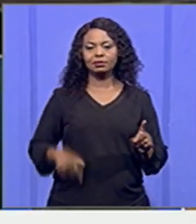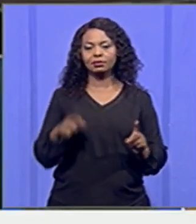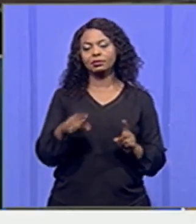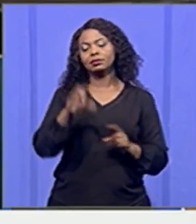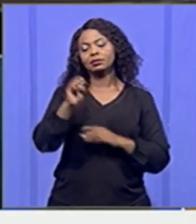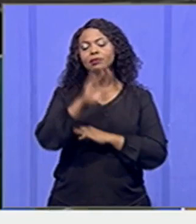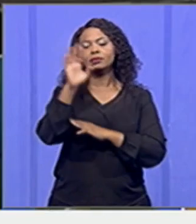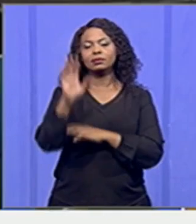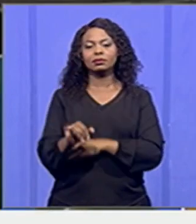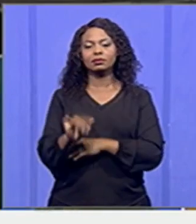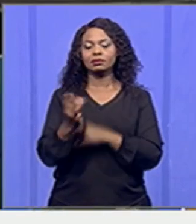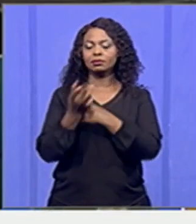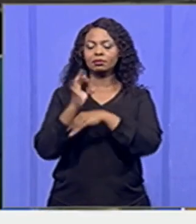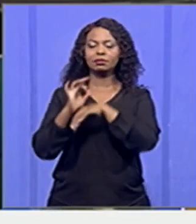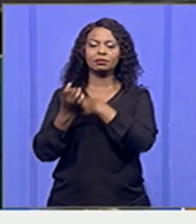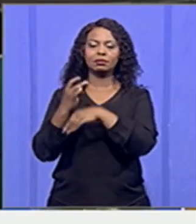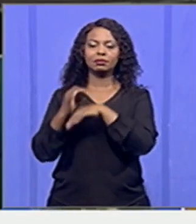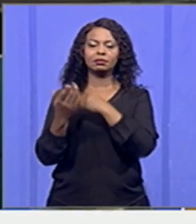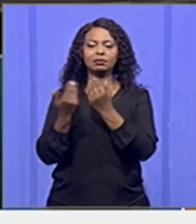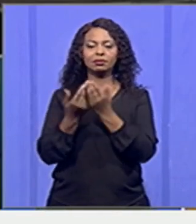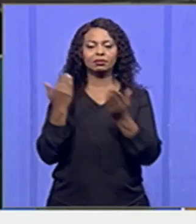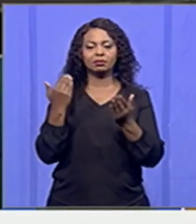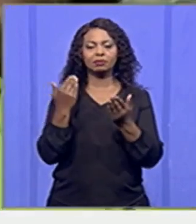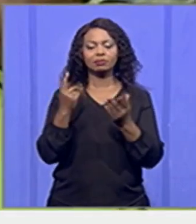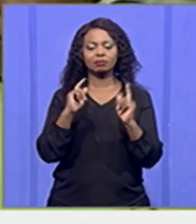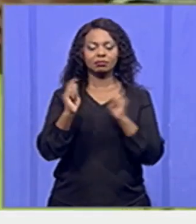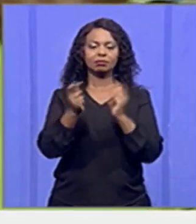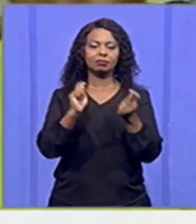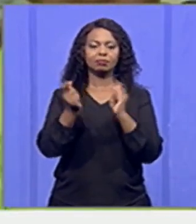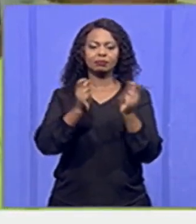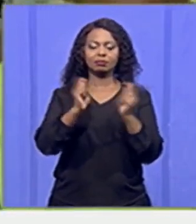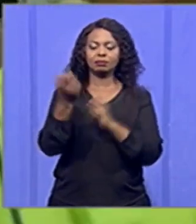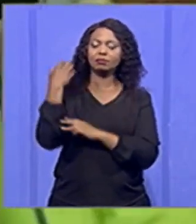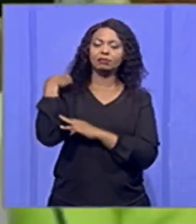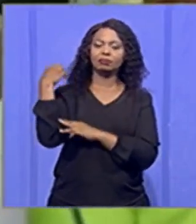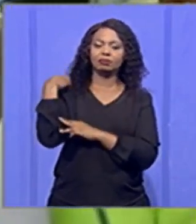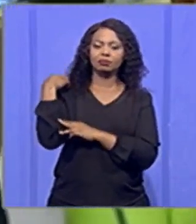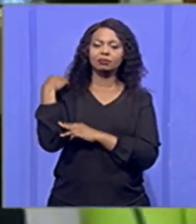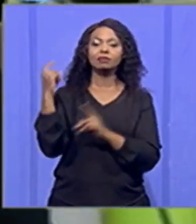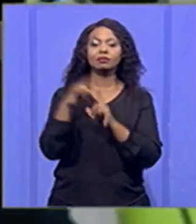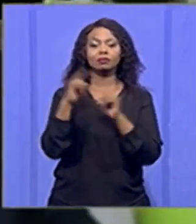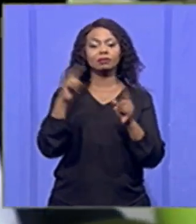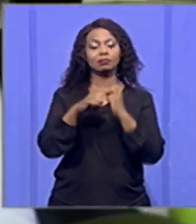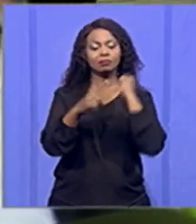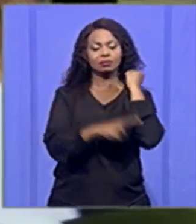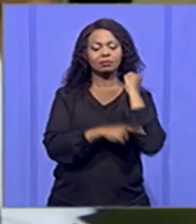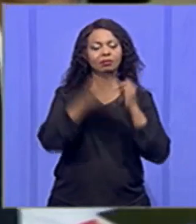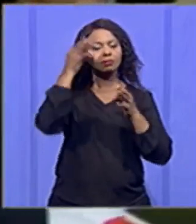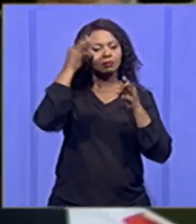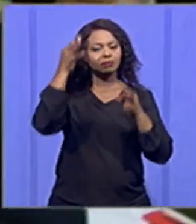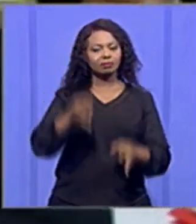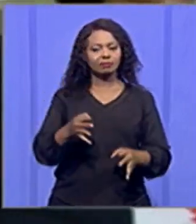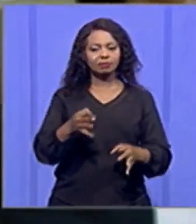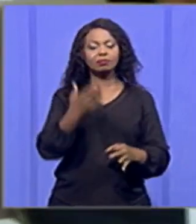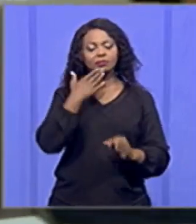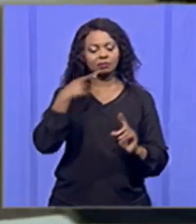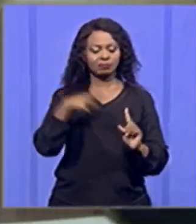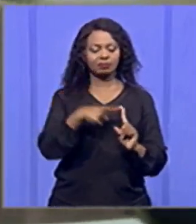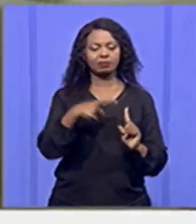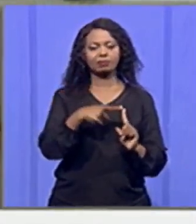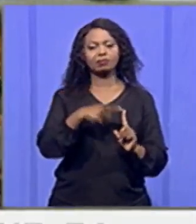ba semphato pele a dira diphetogo mo kabineteng le morero e le ena a nang le lefoko la bofelo mo go thapiweng ga maloko a